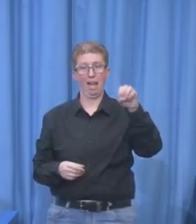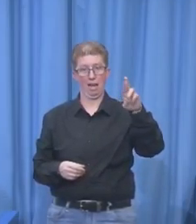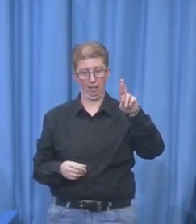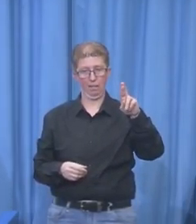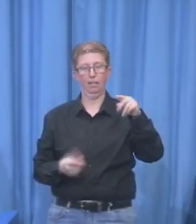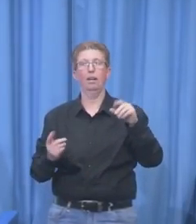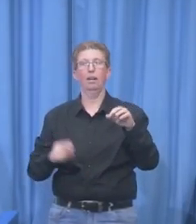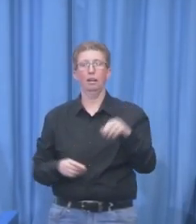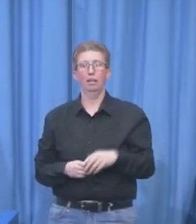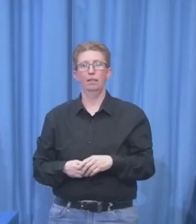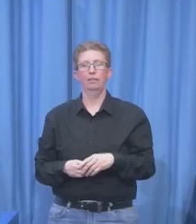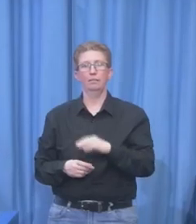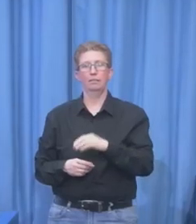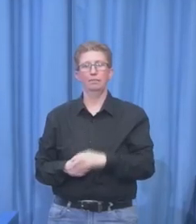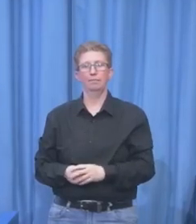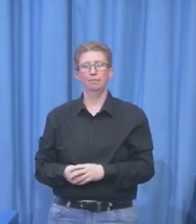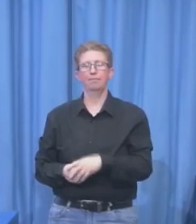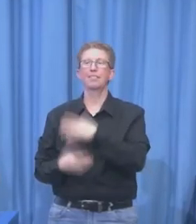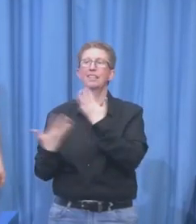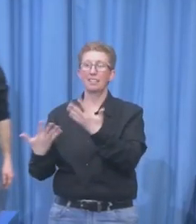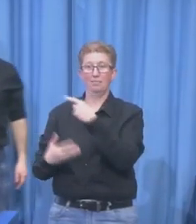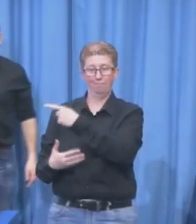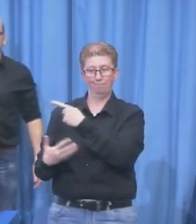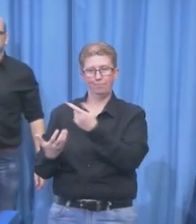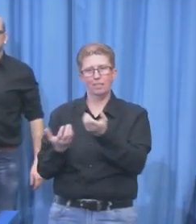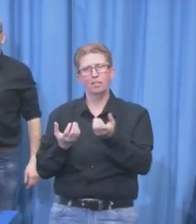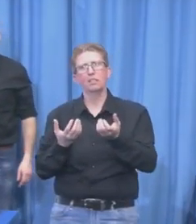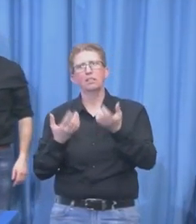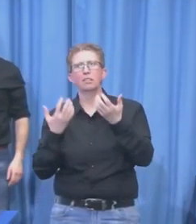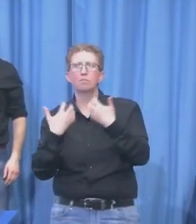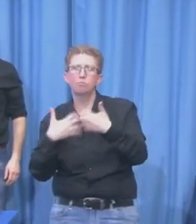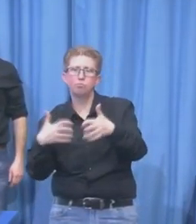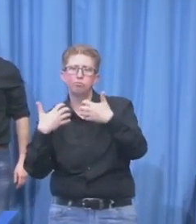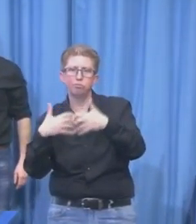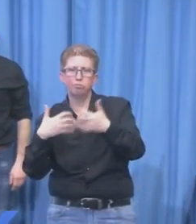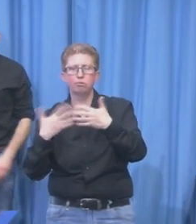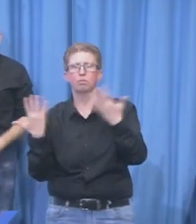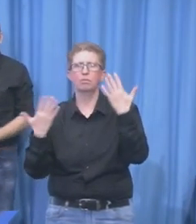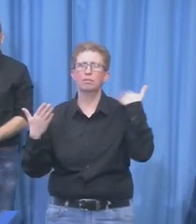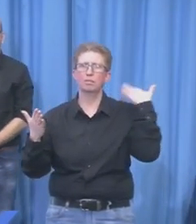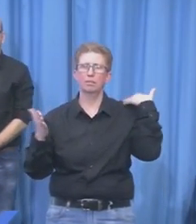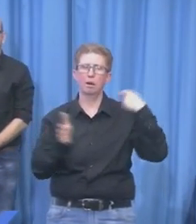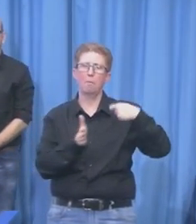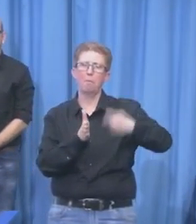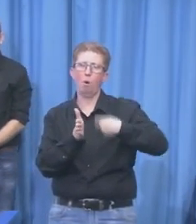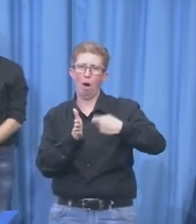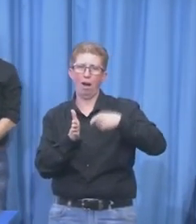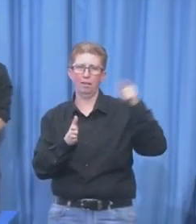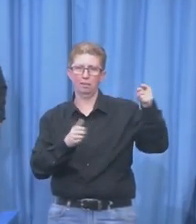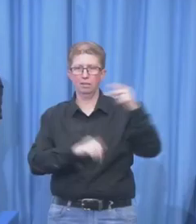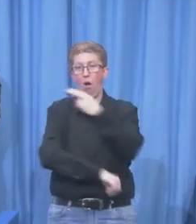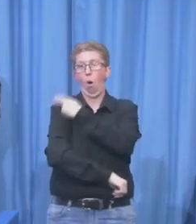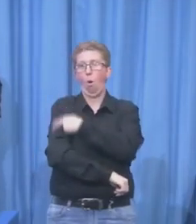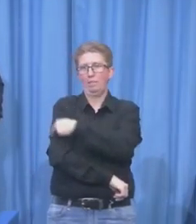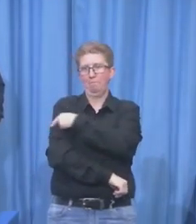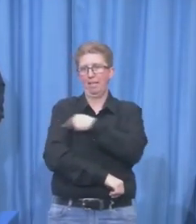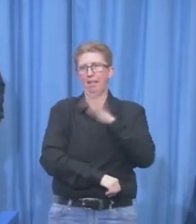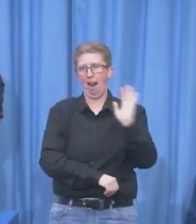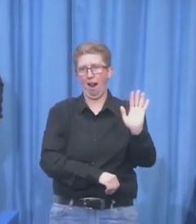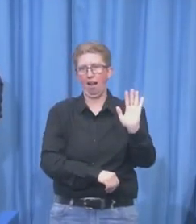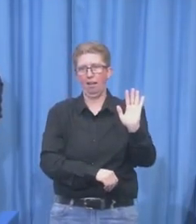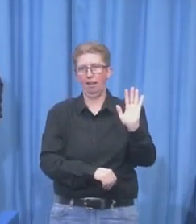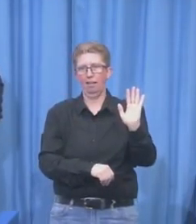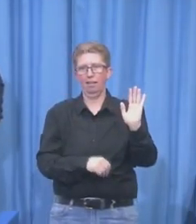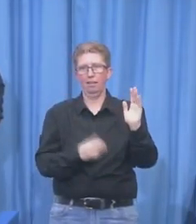best practices in the search project in the hospital. What you're doing there. So